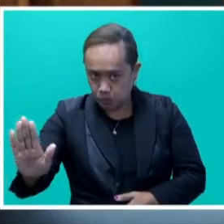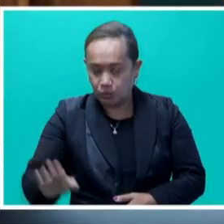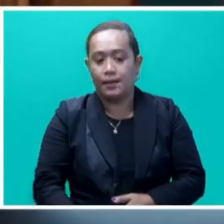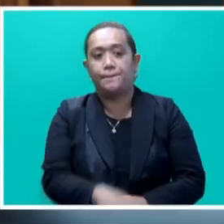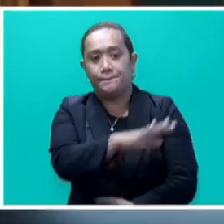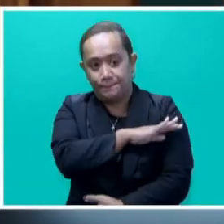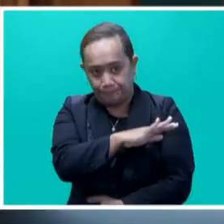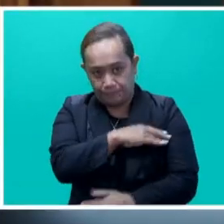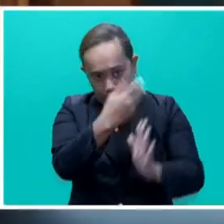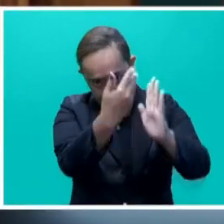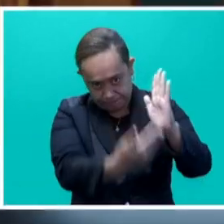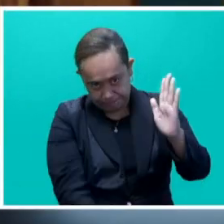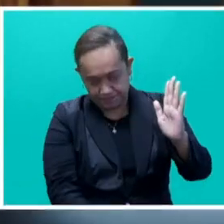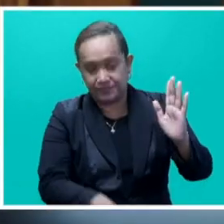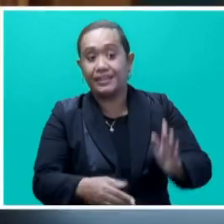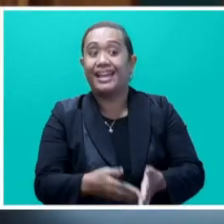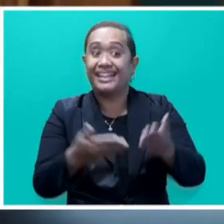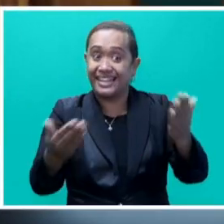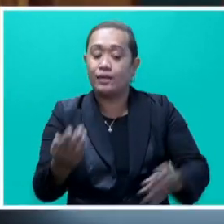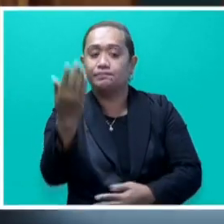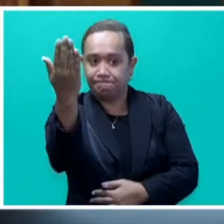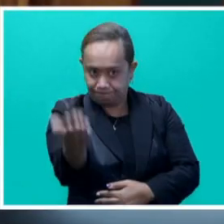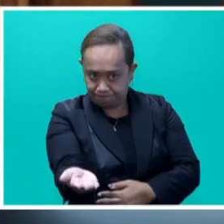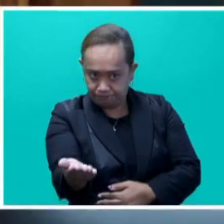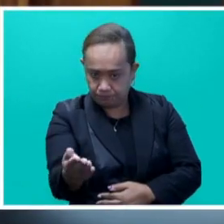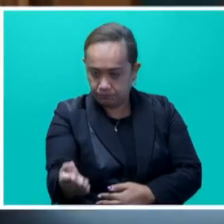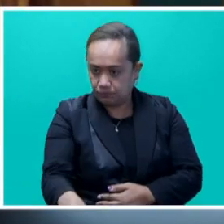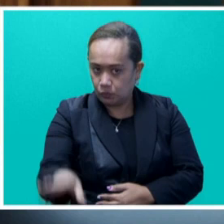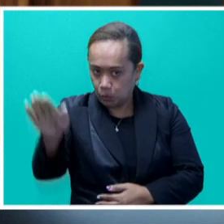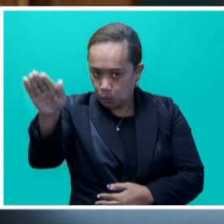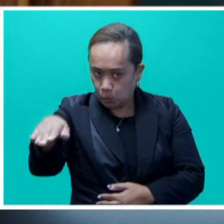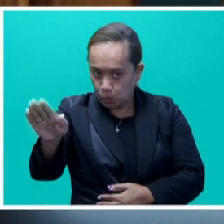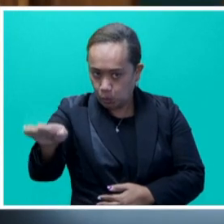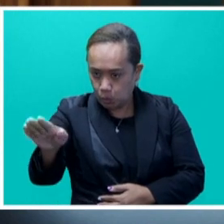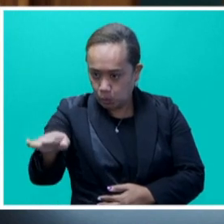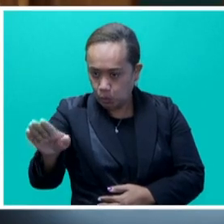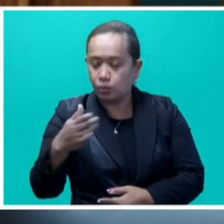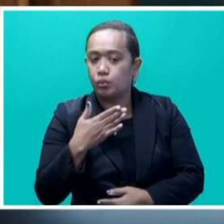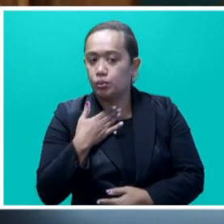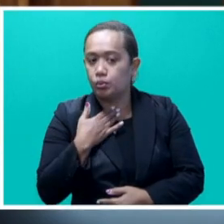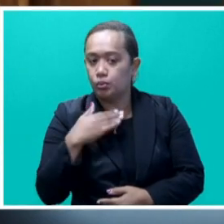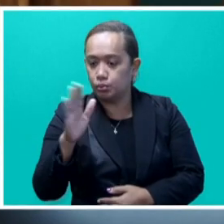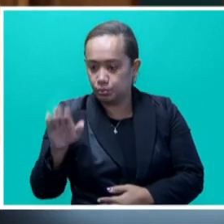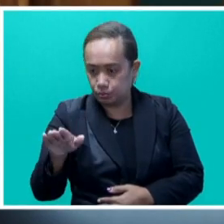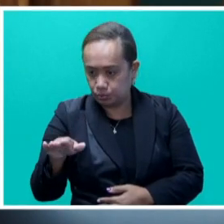I've already given him the floor, so don't interrupt. You have the floor.